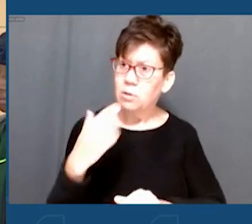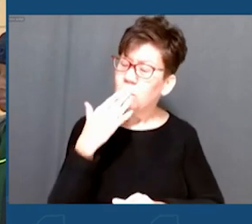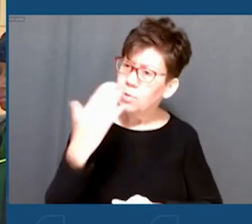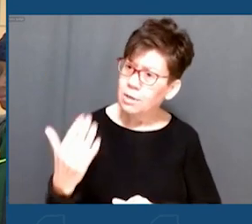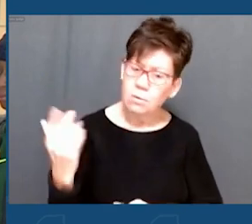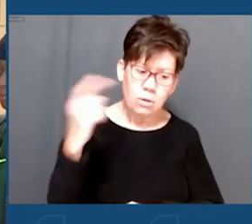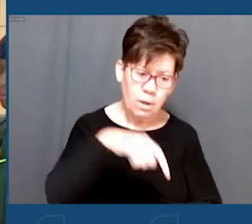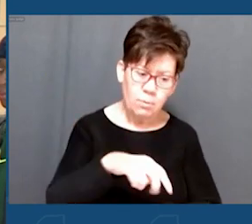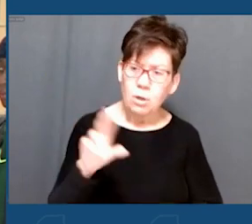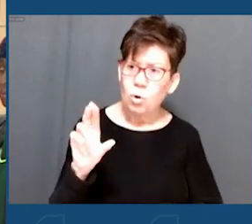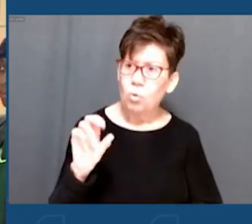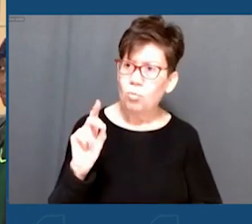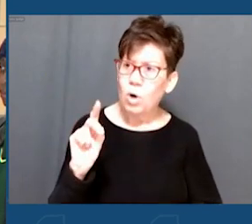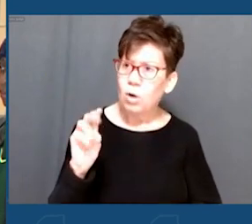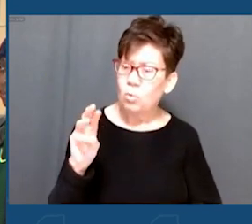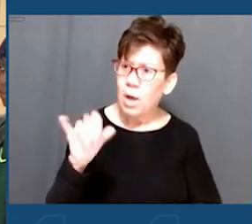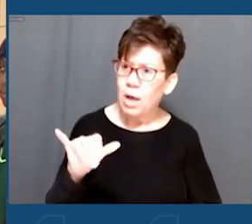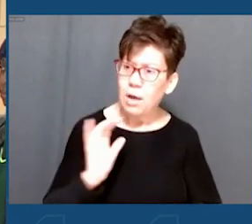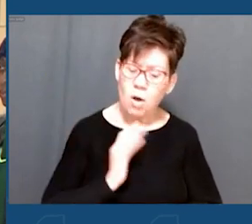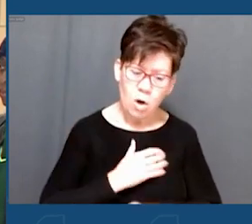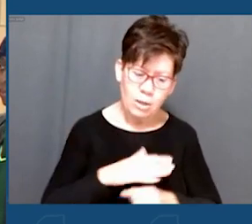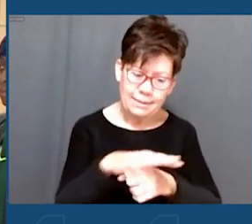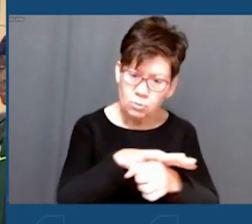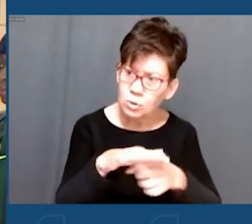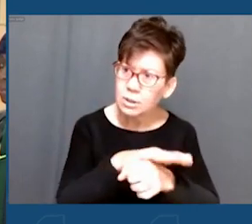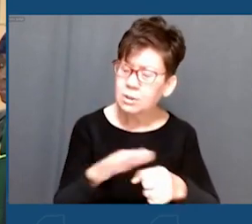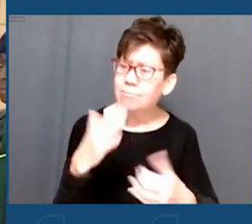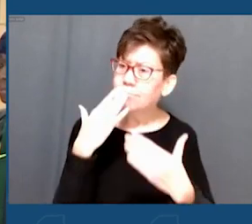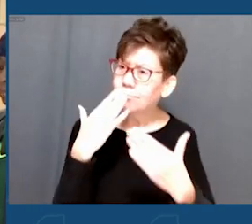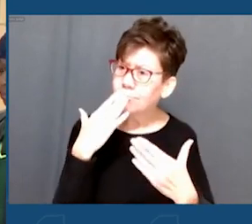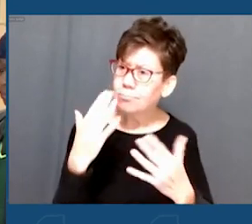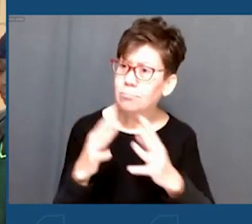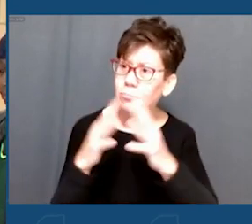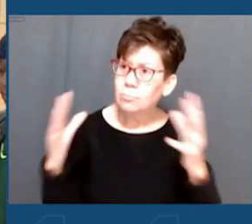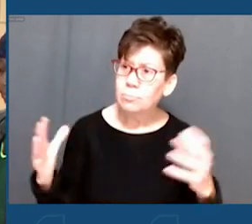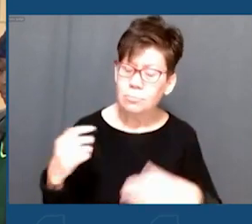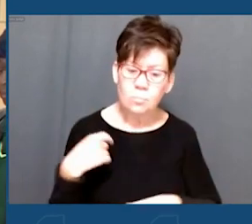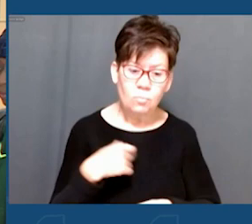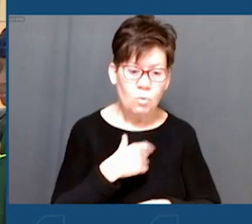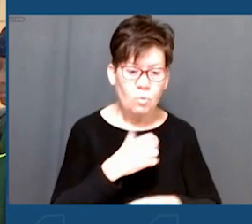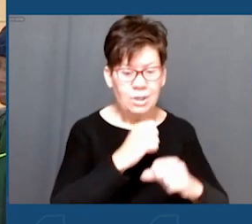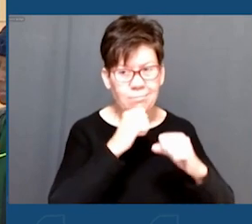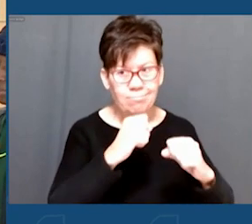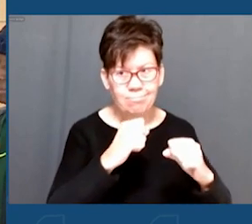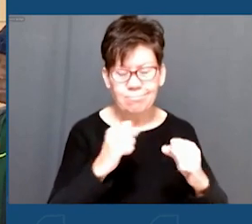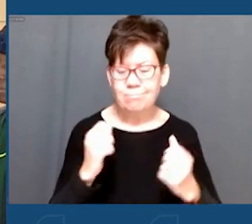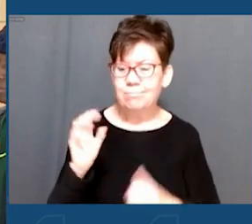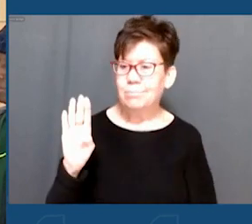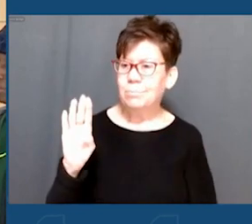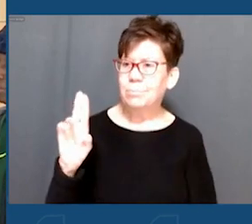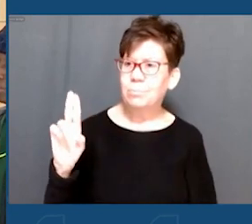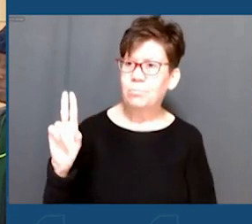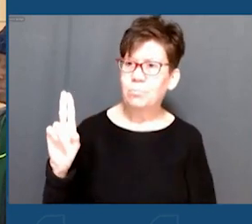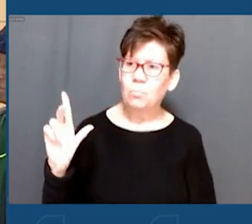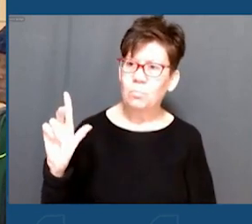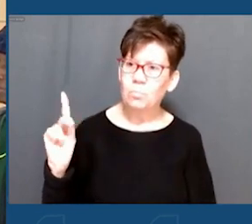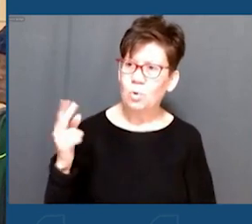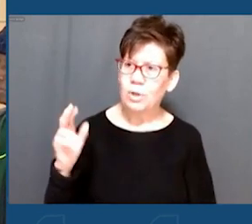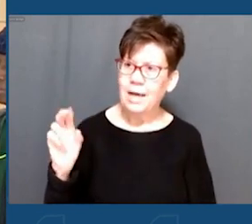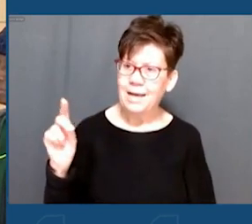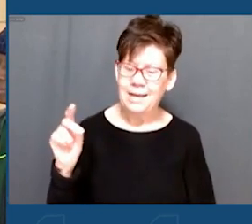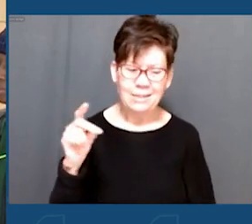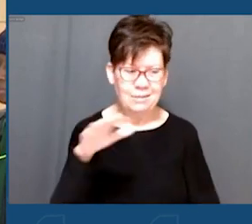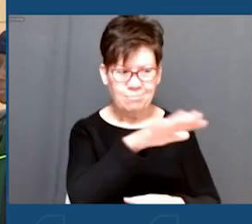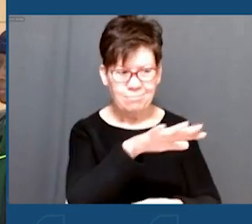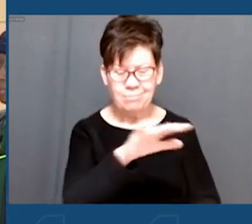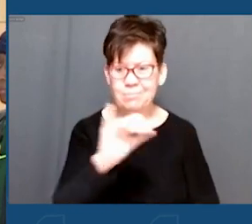looking forward to continued investment so that we can help strengthen the bulkheads around Jamaica Bay to protect our residents for the future storms. We're fighting